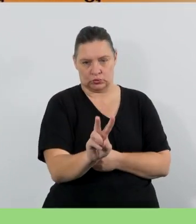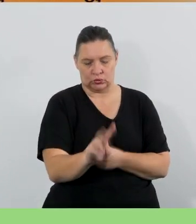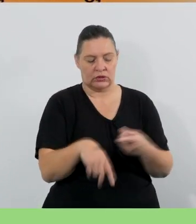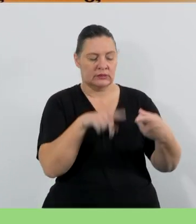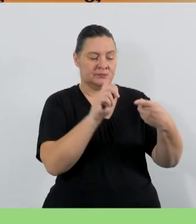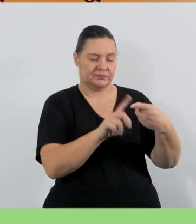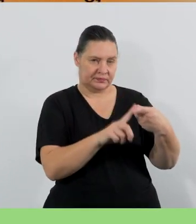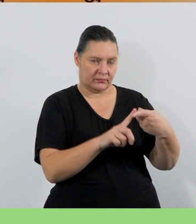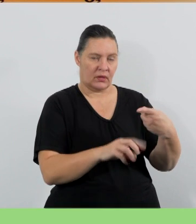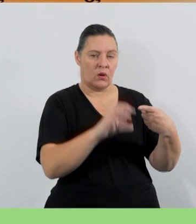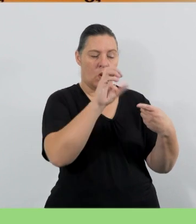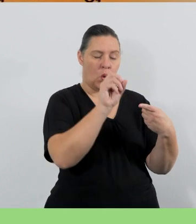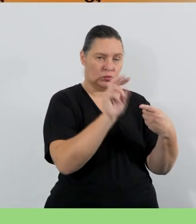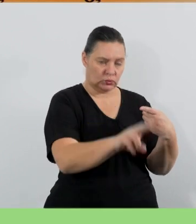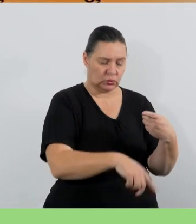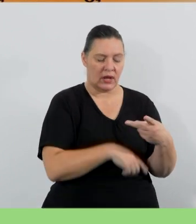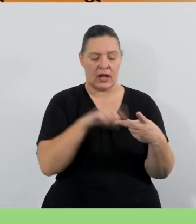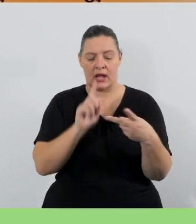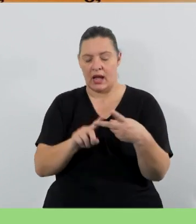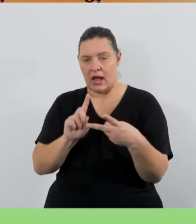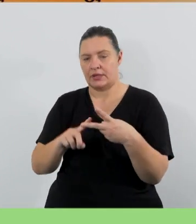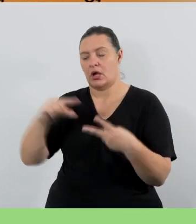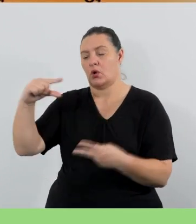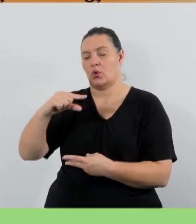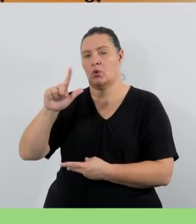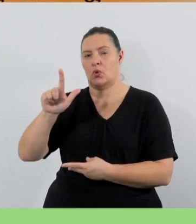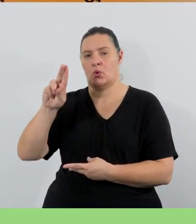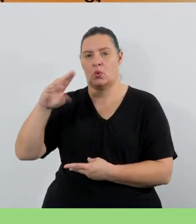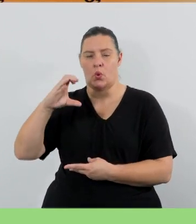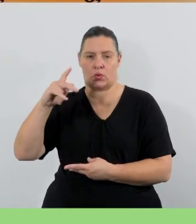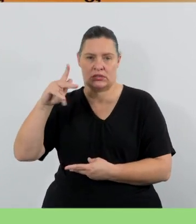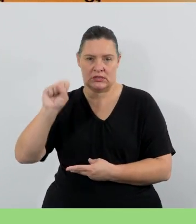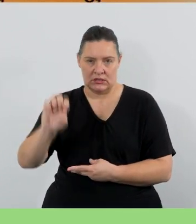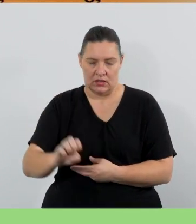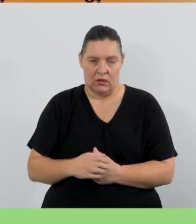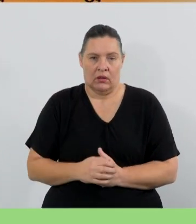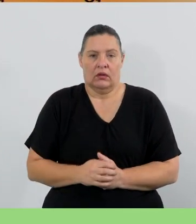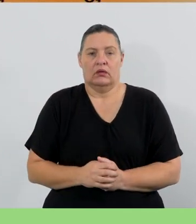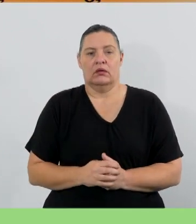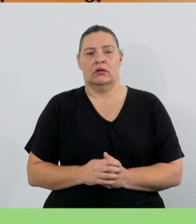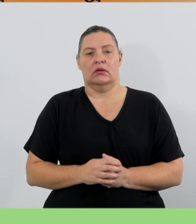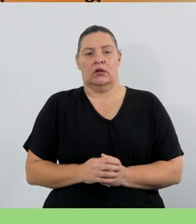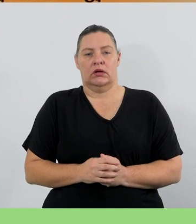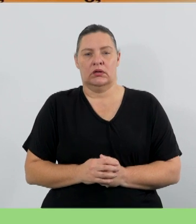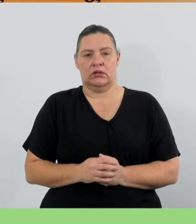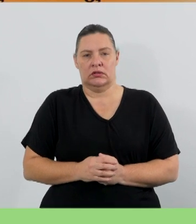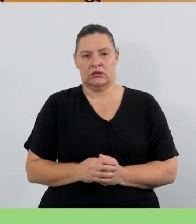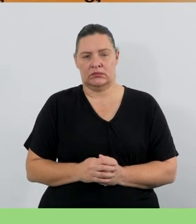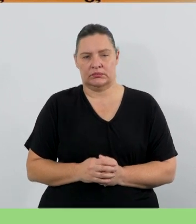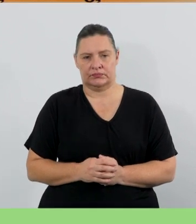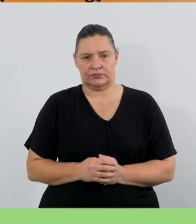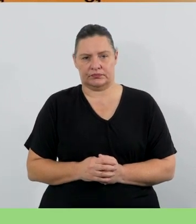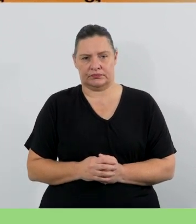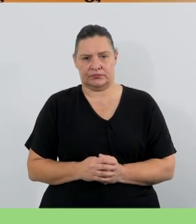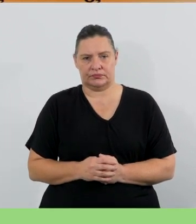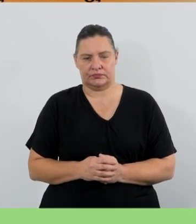The product is oxygen. This is the oxygen. As you can see, the arrow is going out, and the second product is